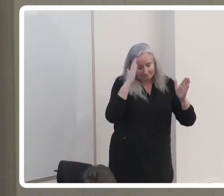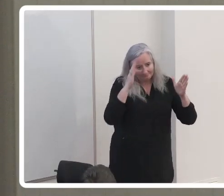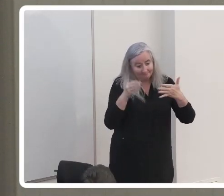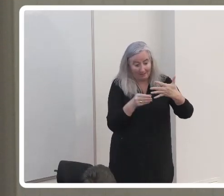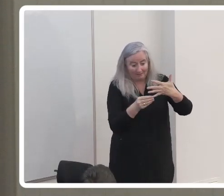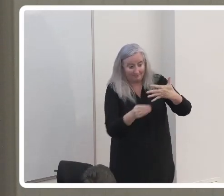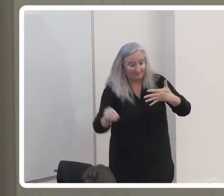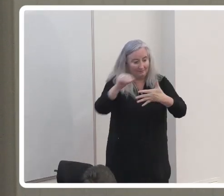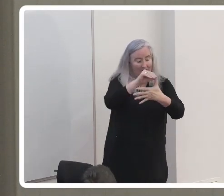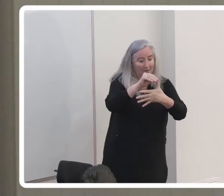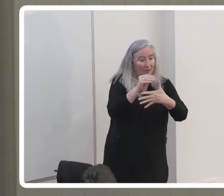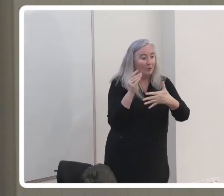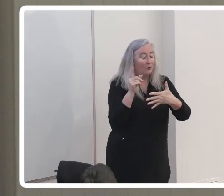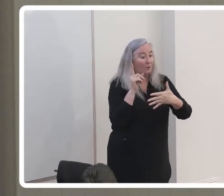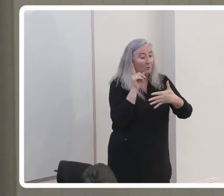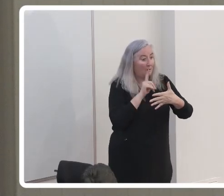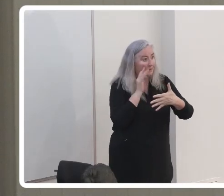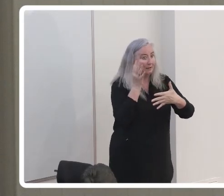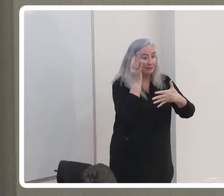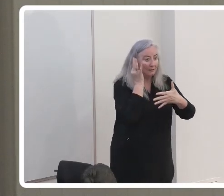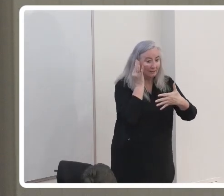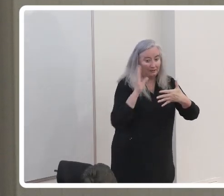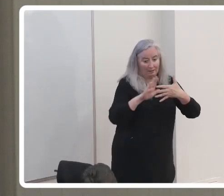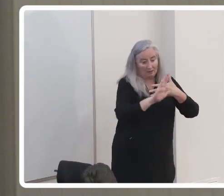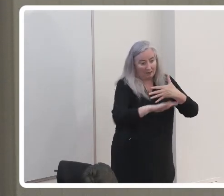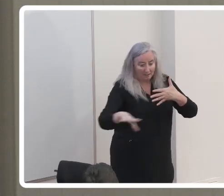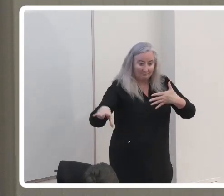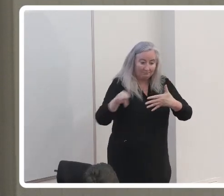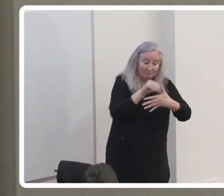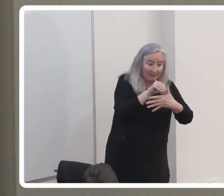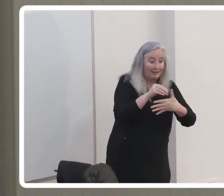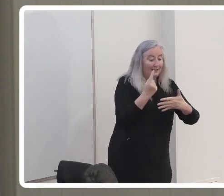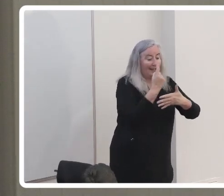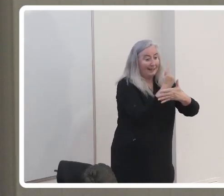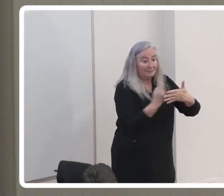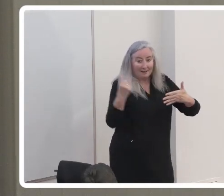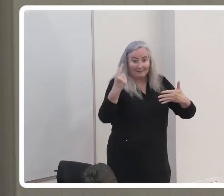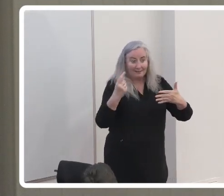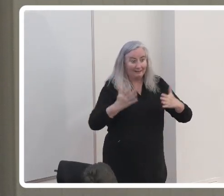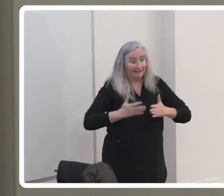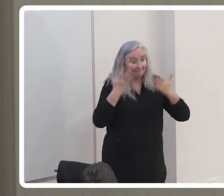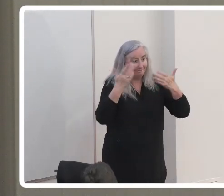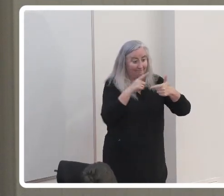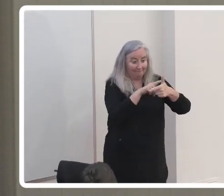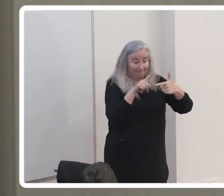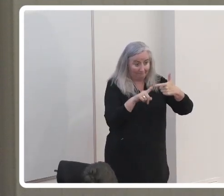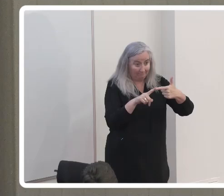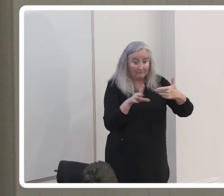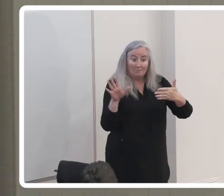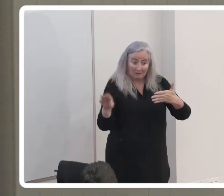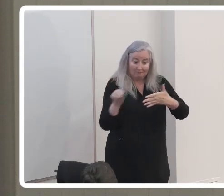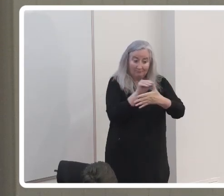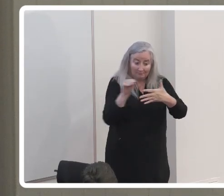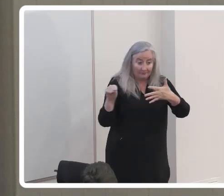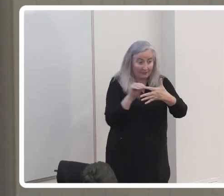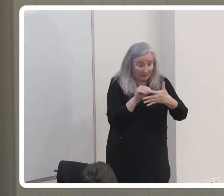6, alongside other disability policy concerns, independent living, Article 19. Furthermore, the committee required